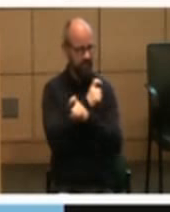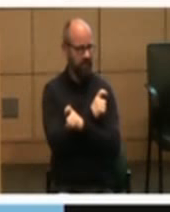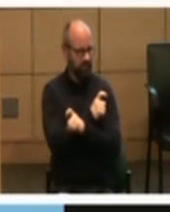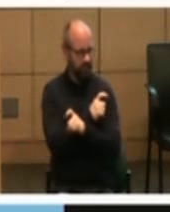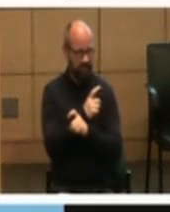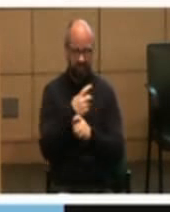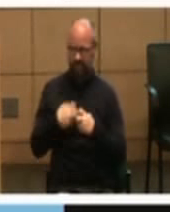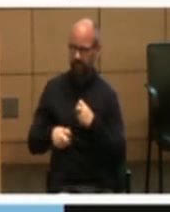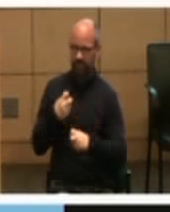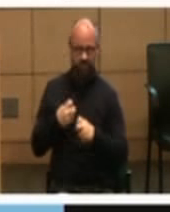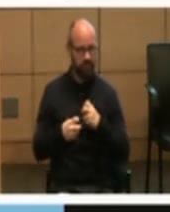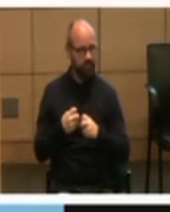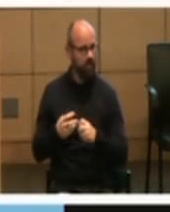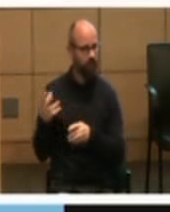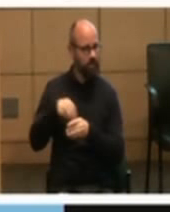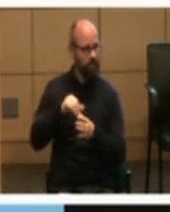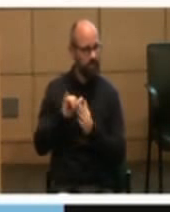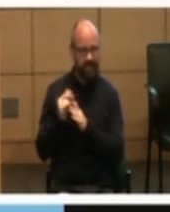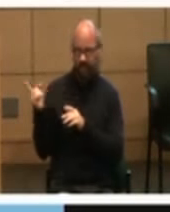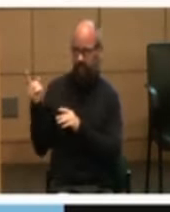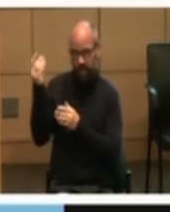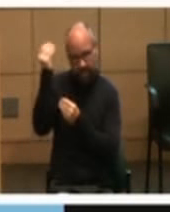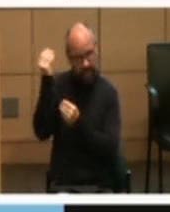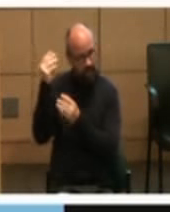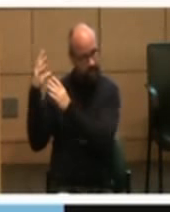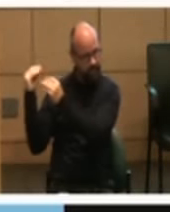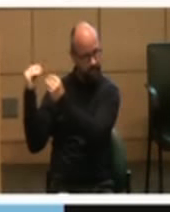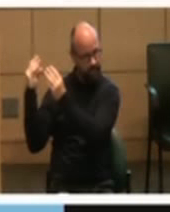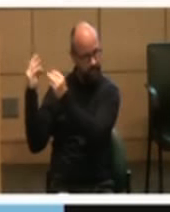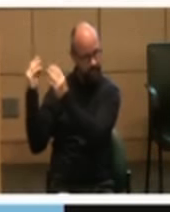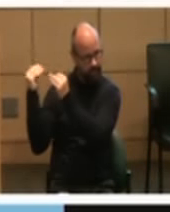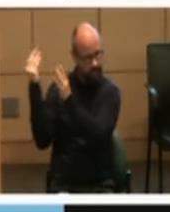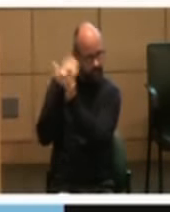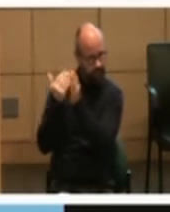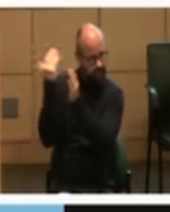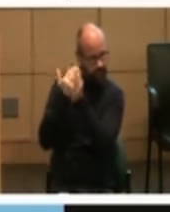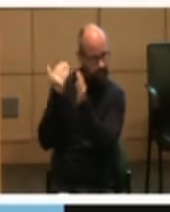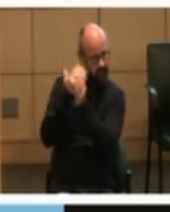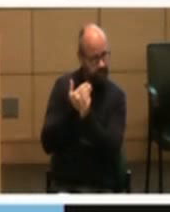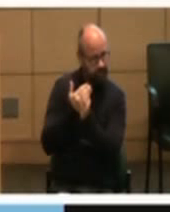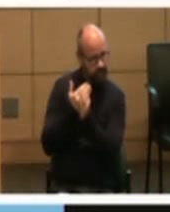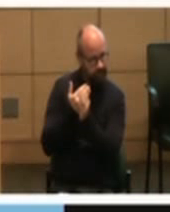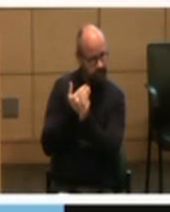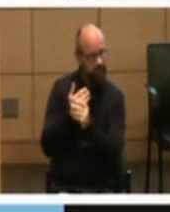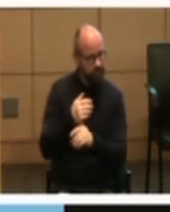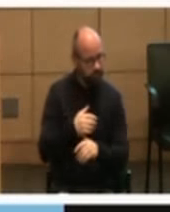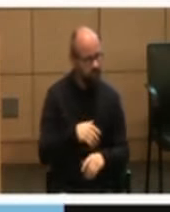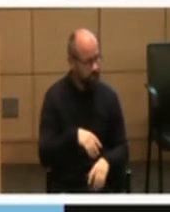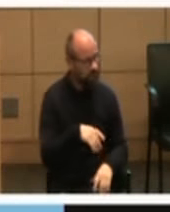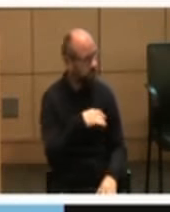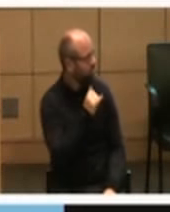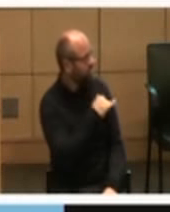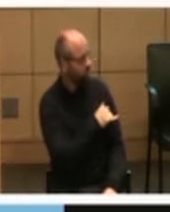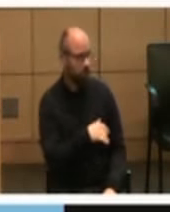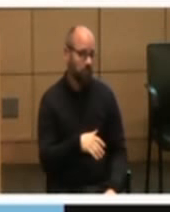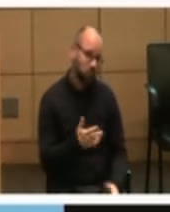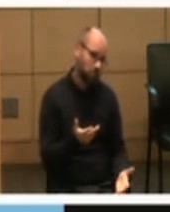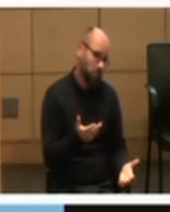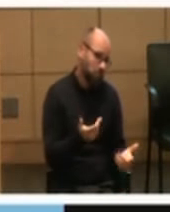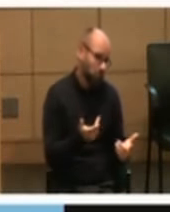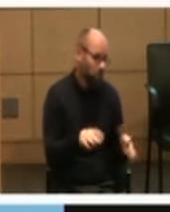informational masking that Dr. Leibold talked about. And that's a huge benefit. So this is a big